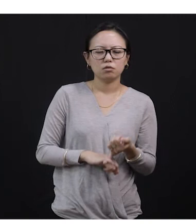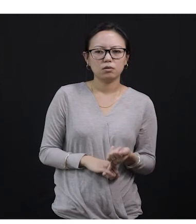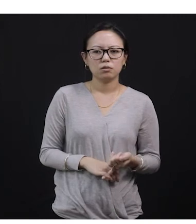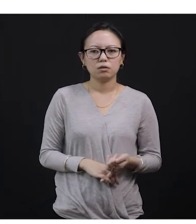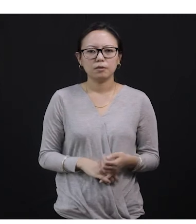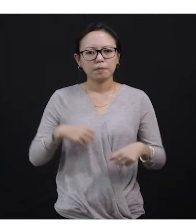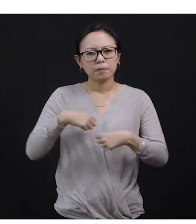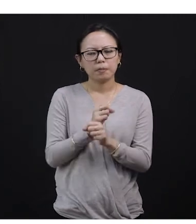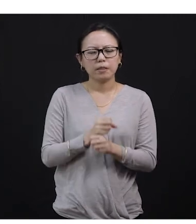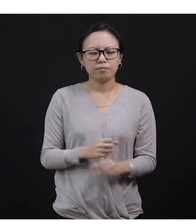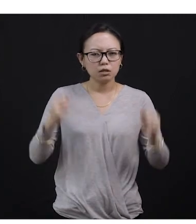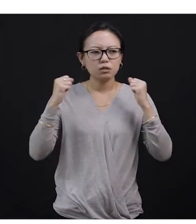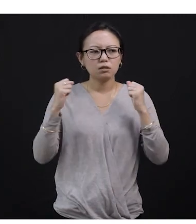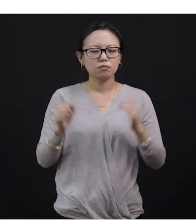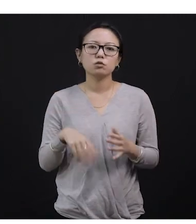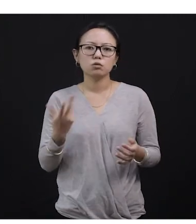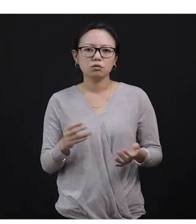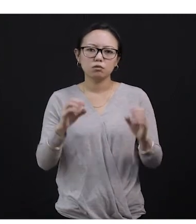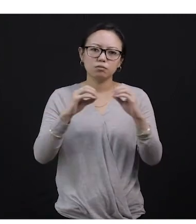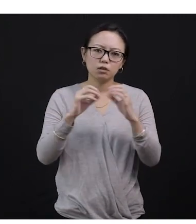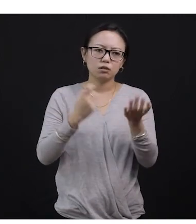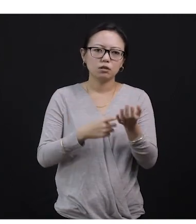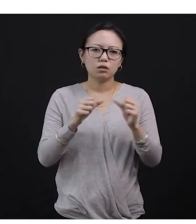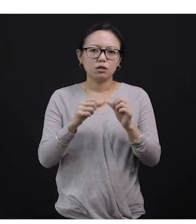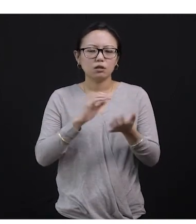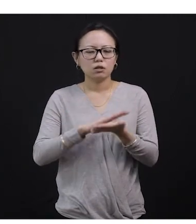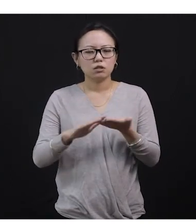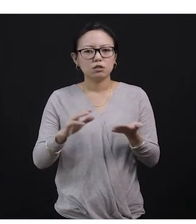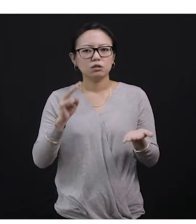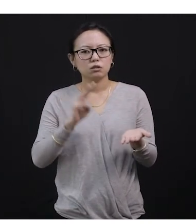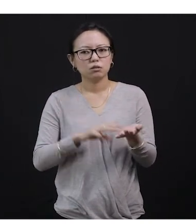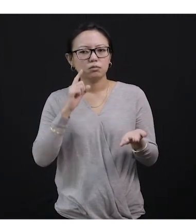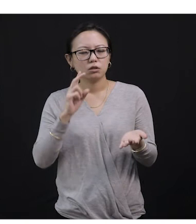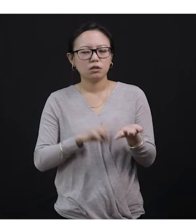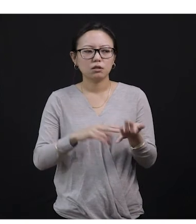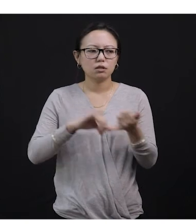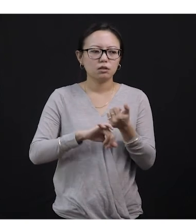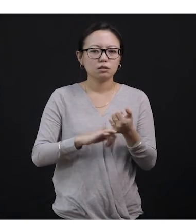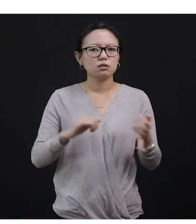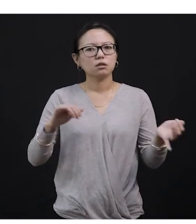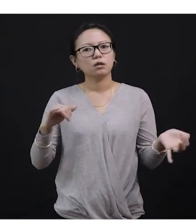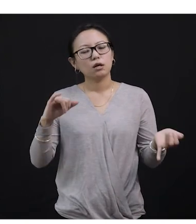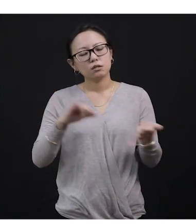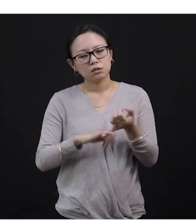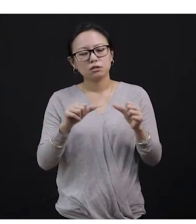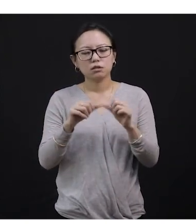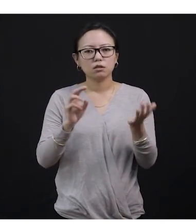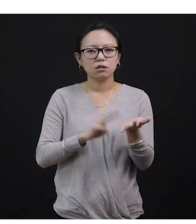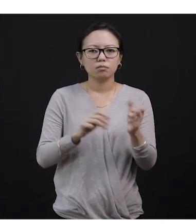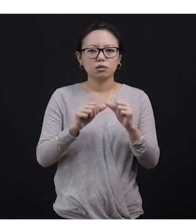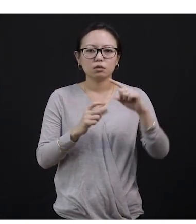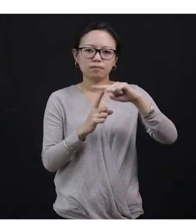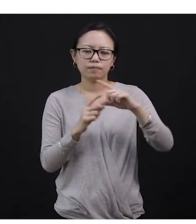him by giving him advices like what he should do, how he should do, and when he should do. So